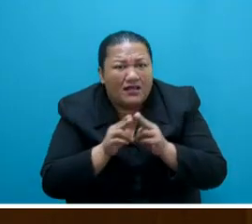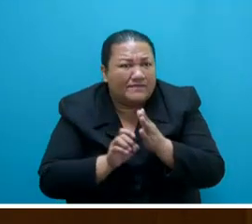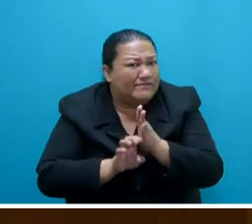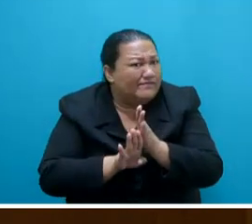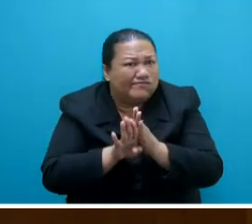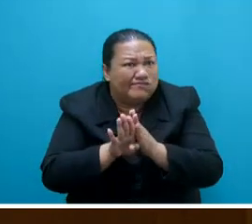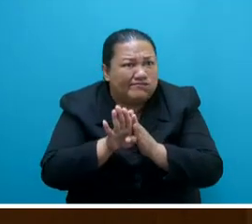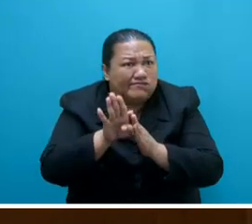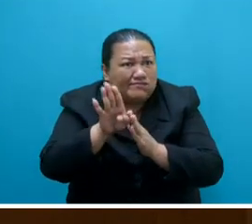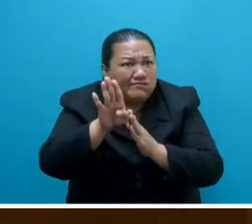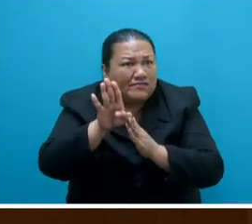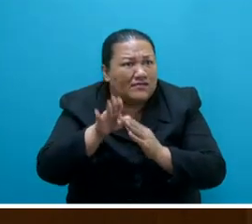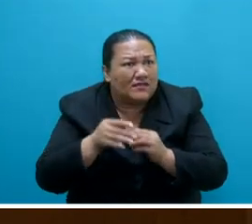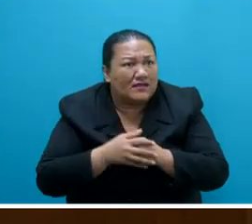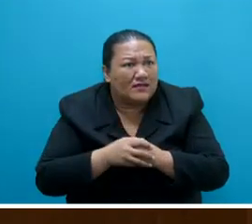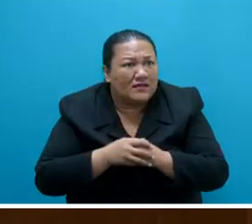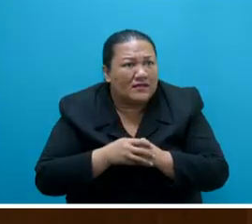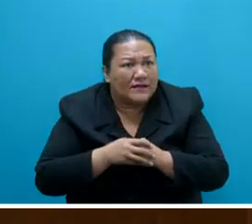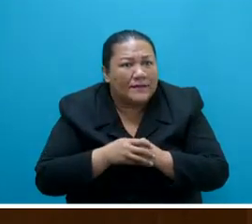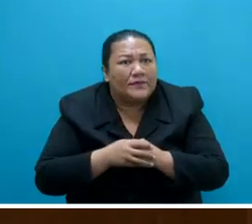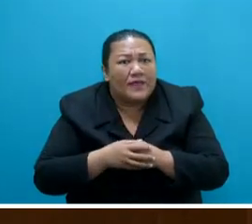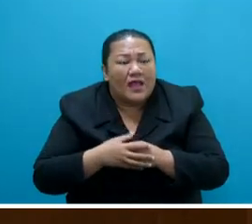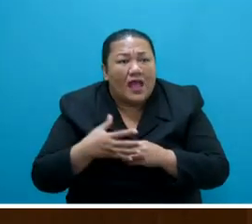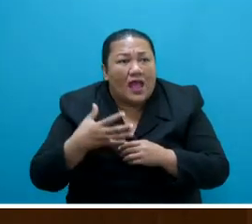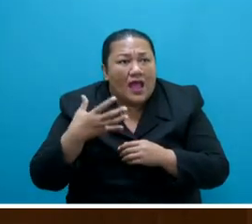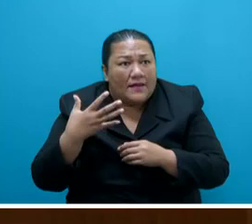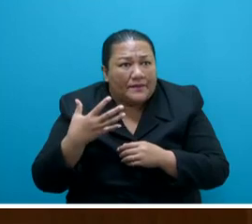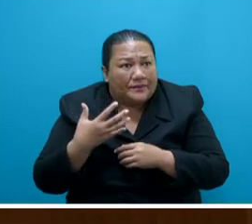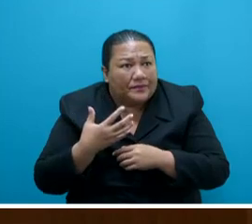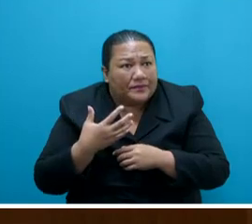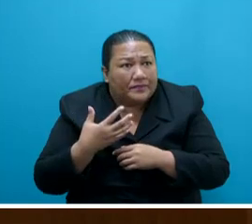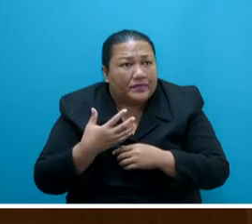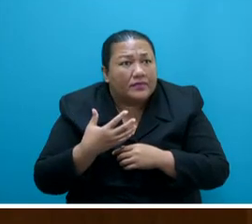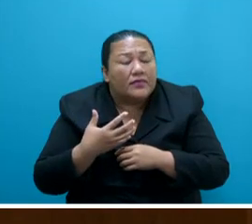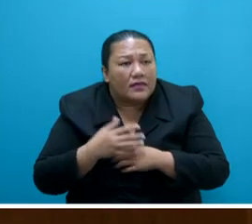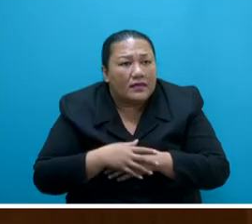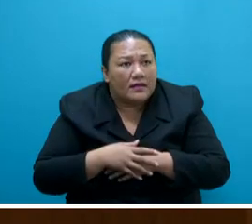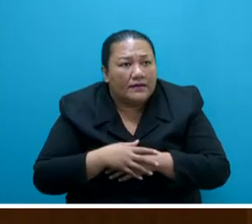has plummeted to the lowest rate in 2 decades.